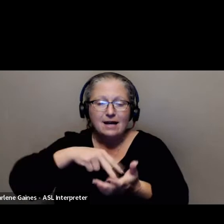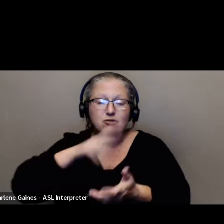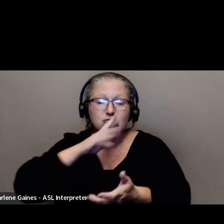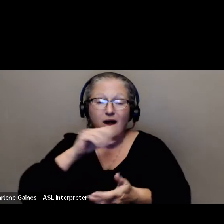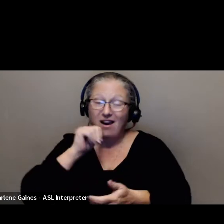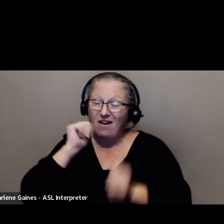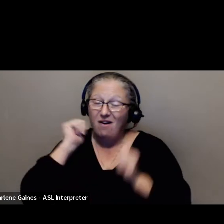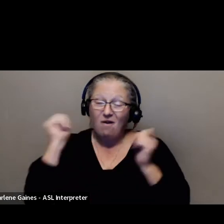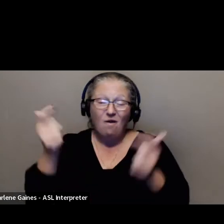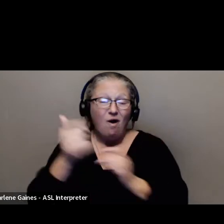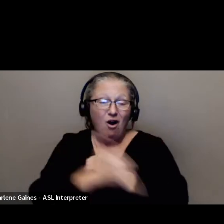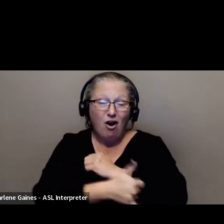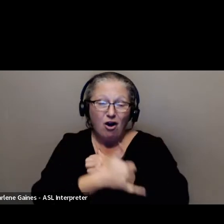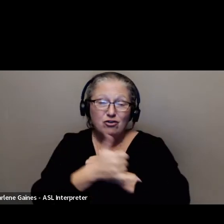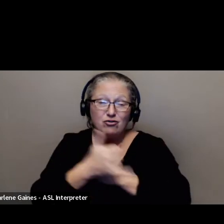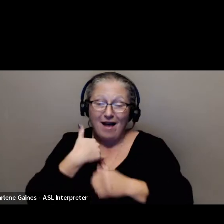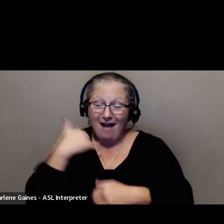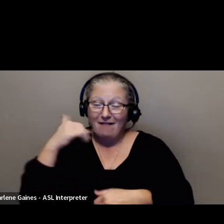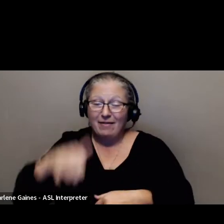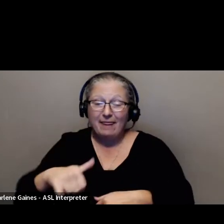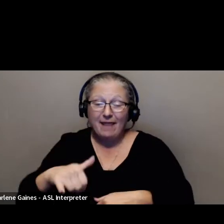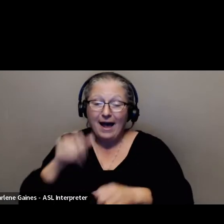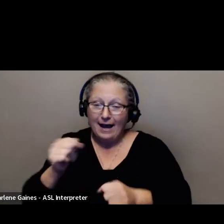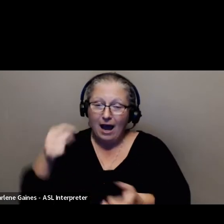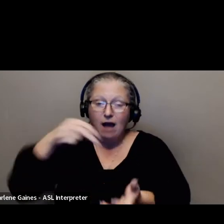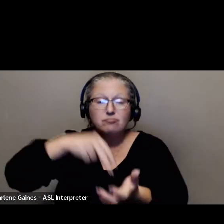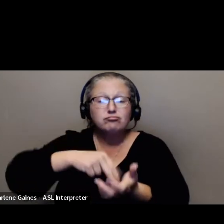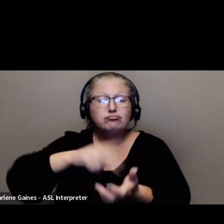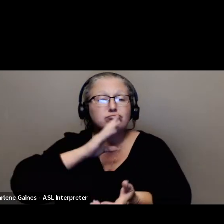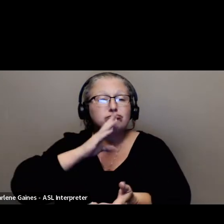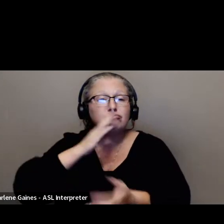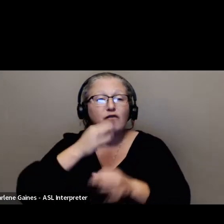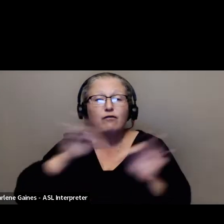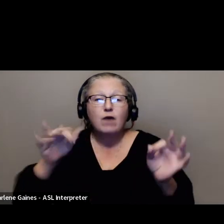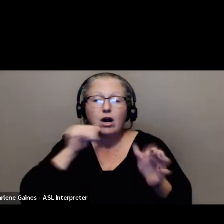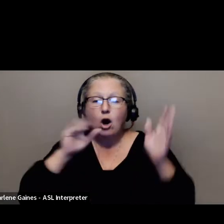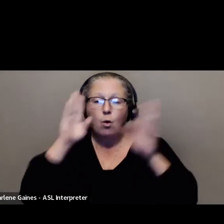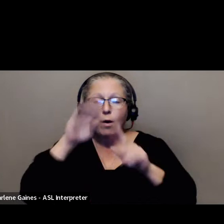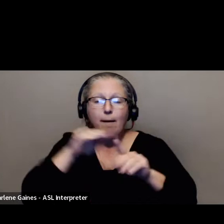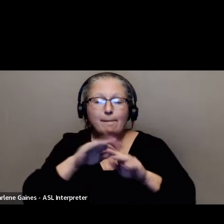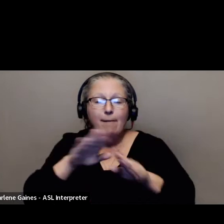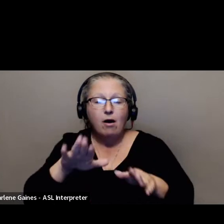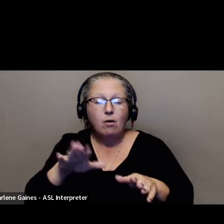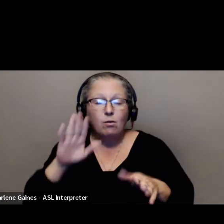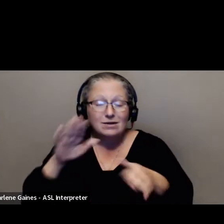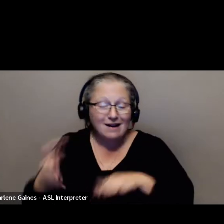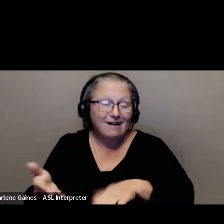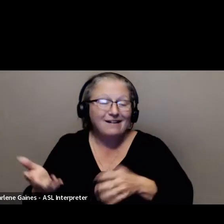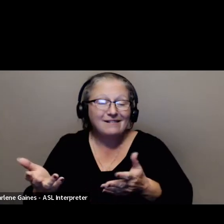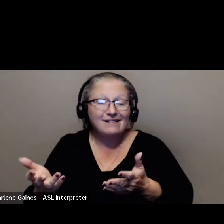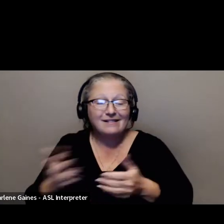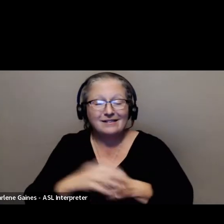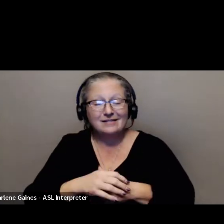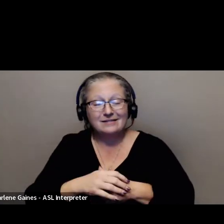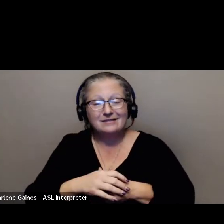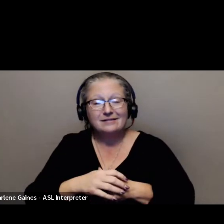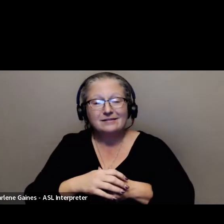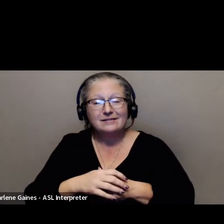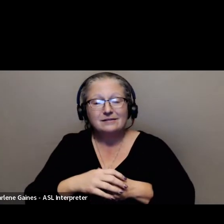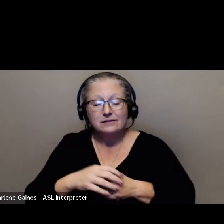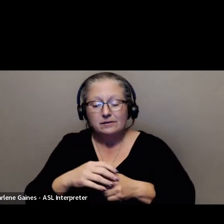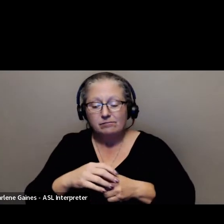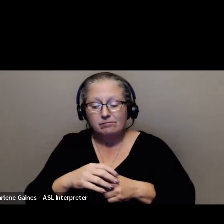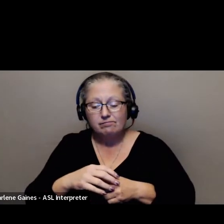countries have that, where you can speak freely and come to the podium and just speak and not be worried about your life. And so I know that it